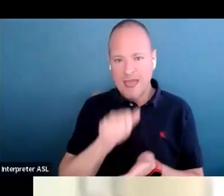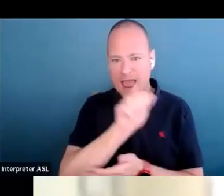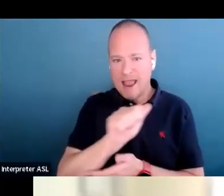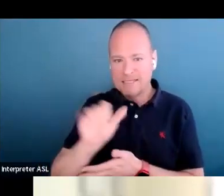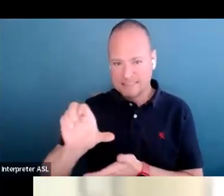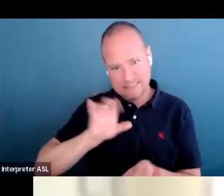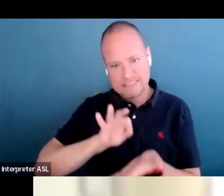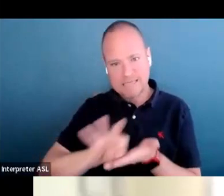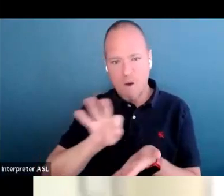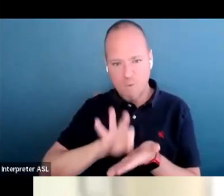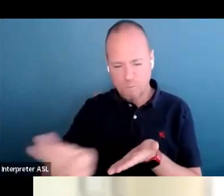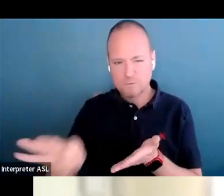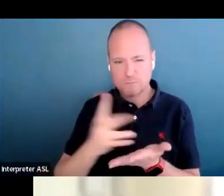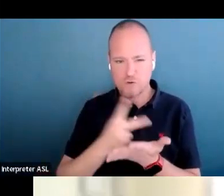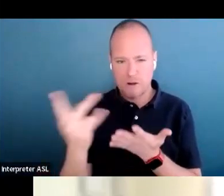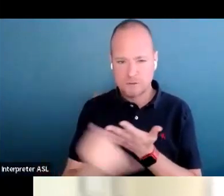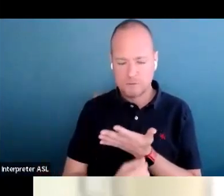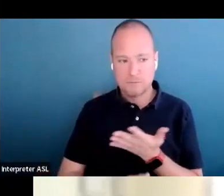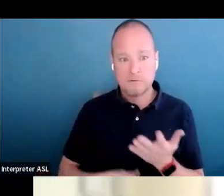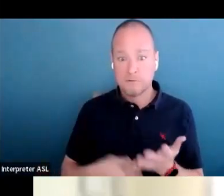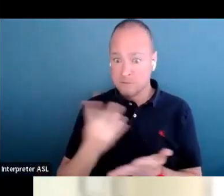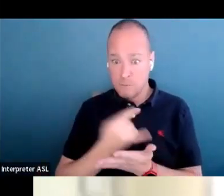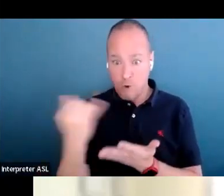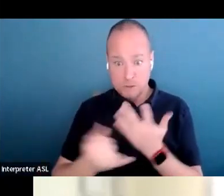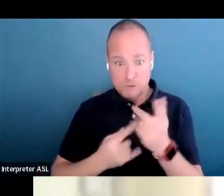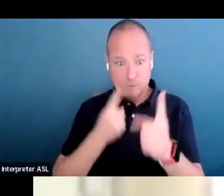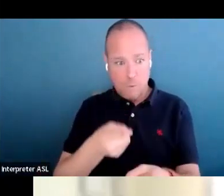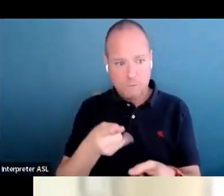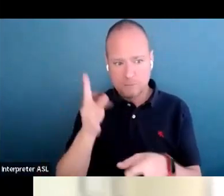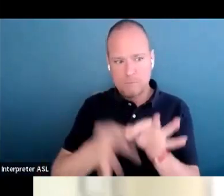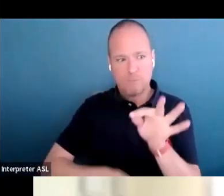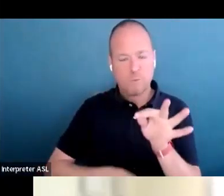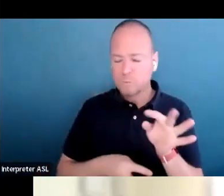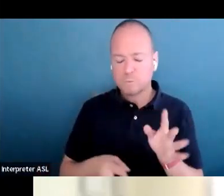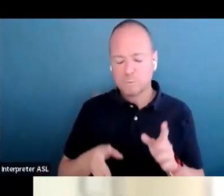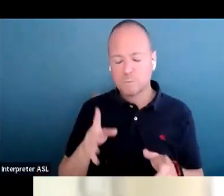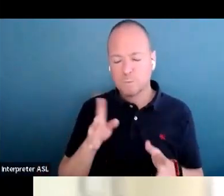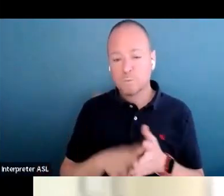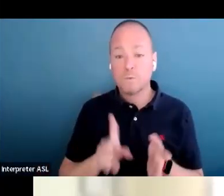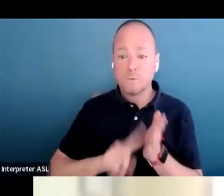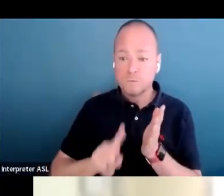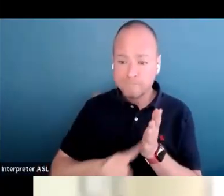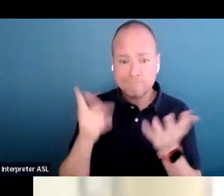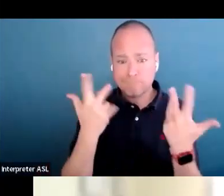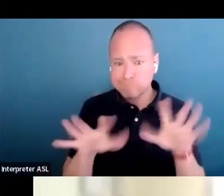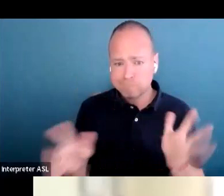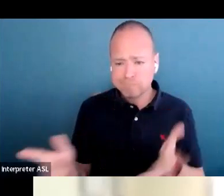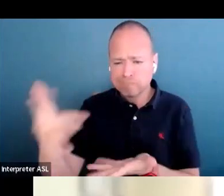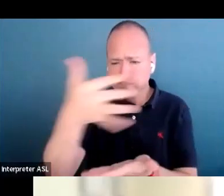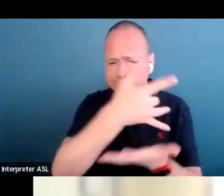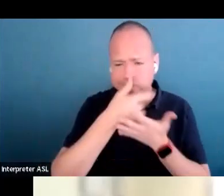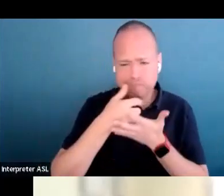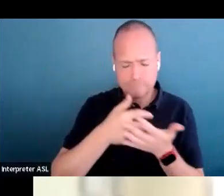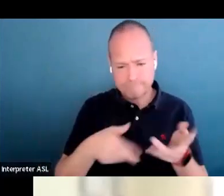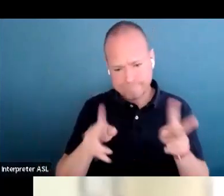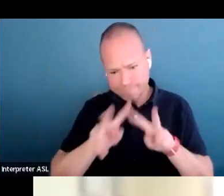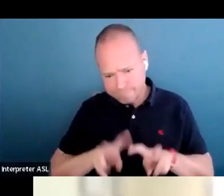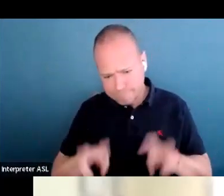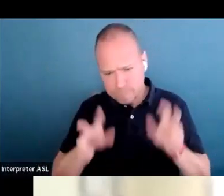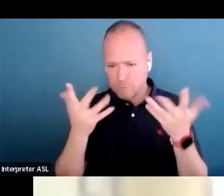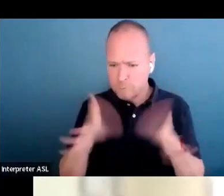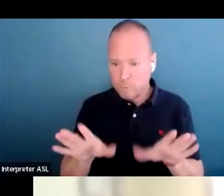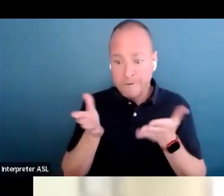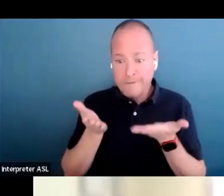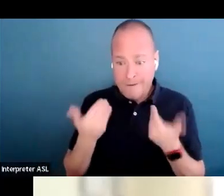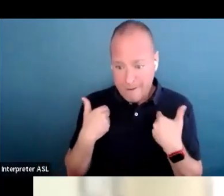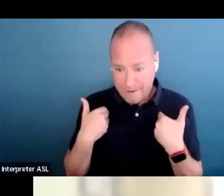The project's goals were simple. We started out by researching what had already been collected and analyzing what data already